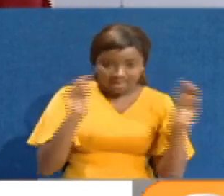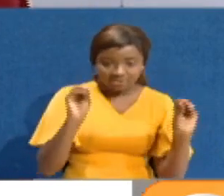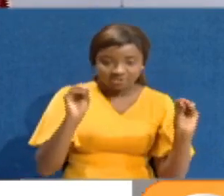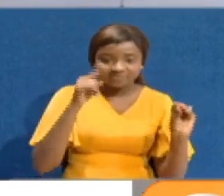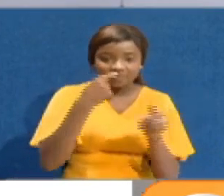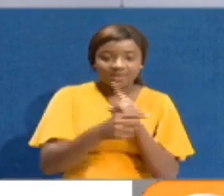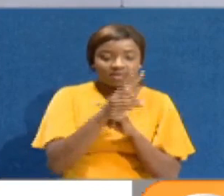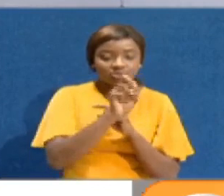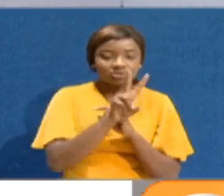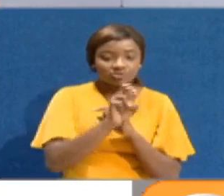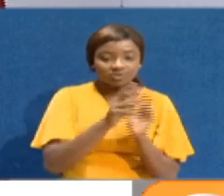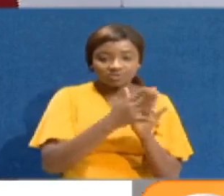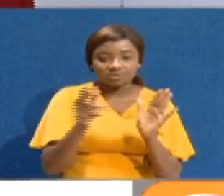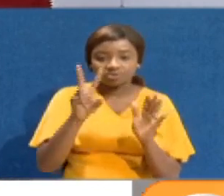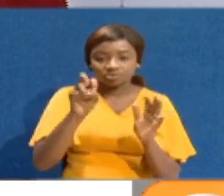for the year